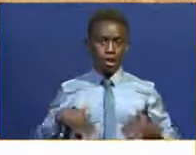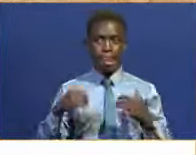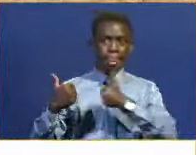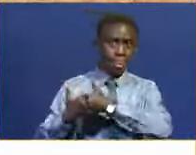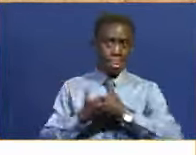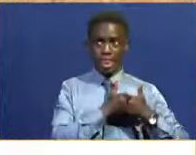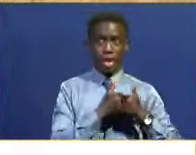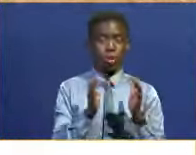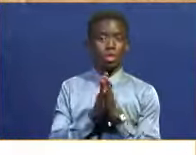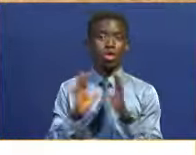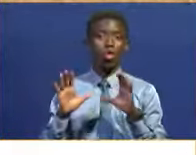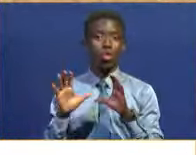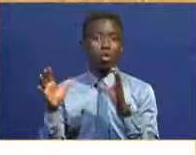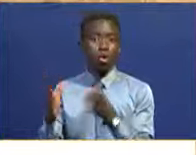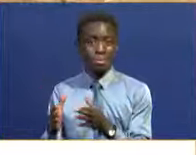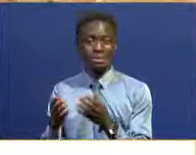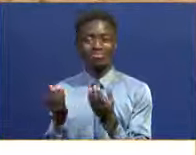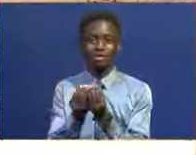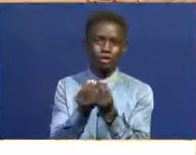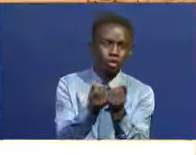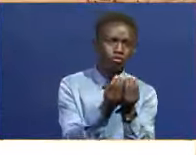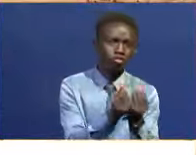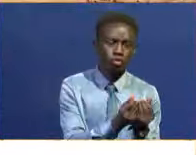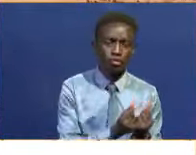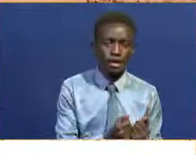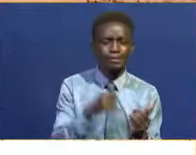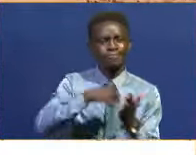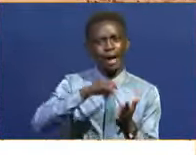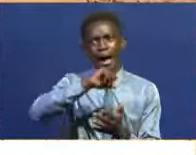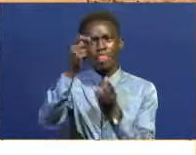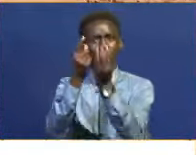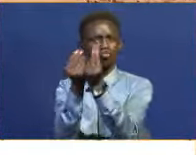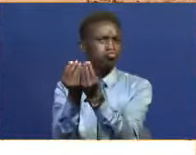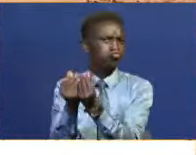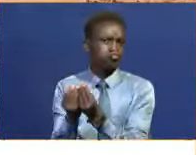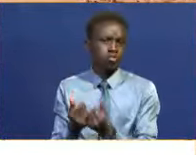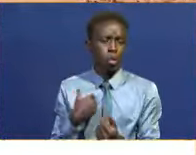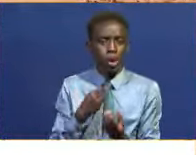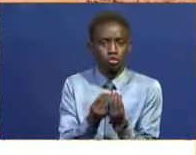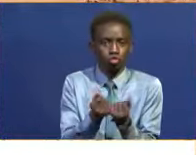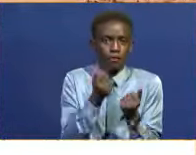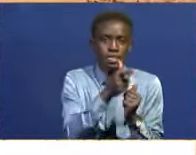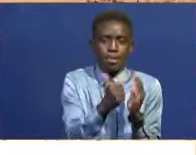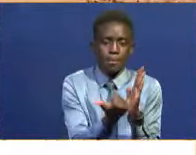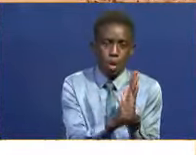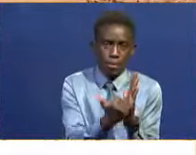community-based mitigation, among other solutions, to tame the menace. John Kahiro for Lunchtime News.